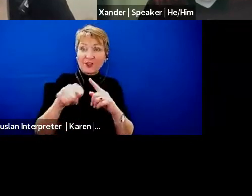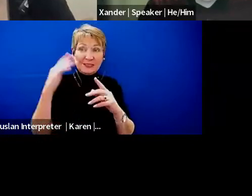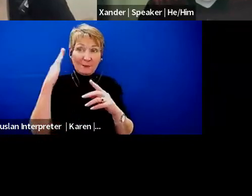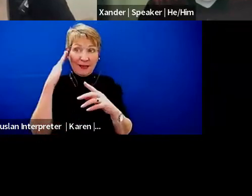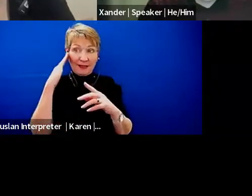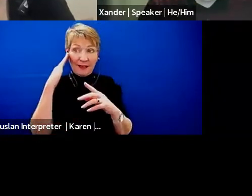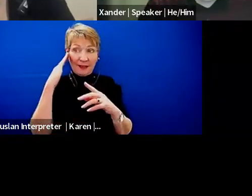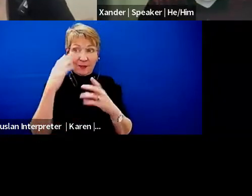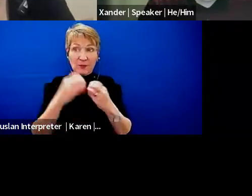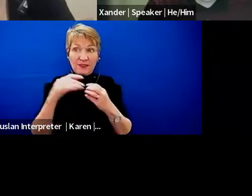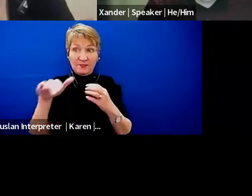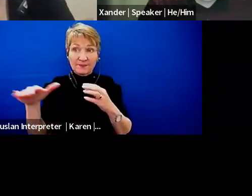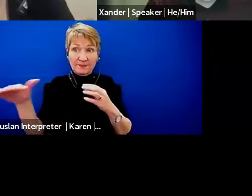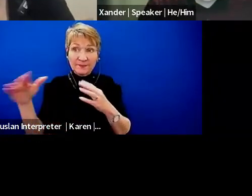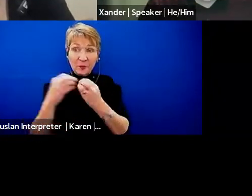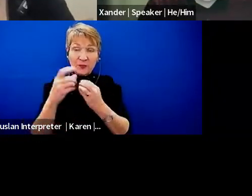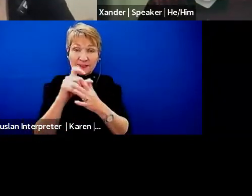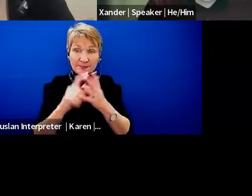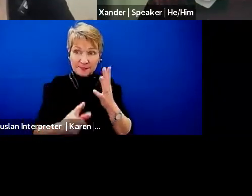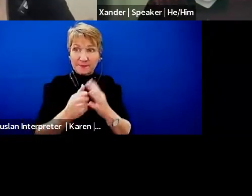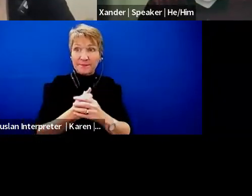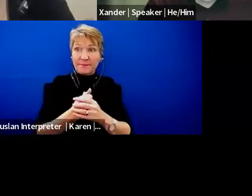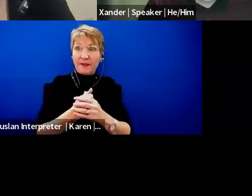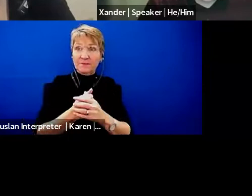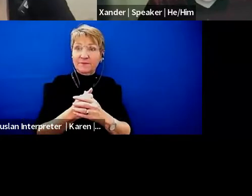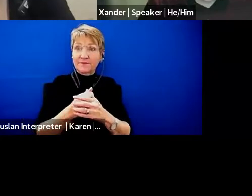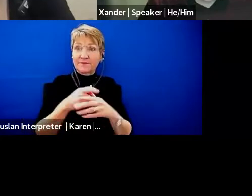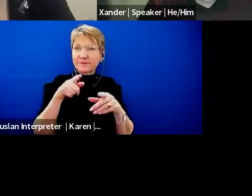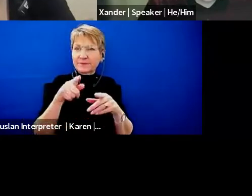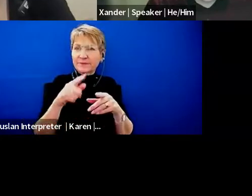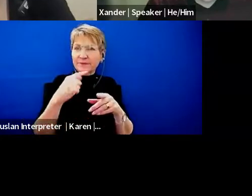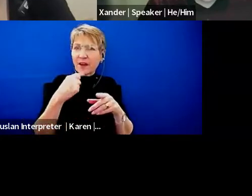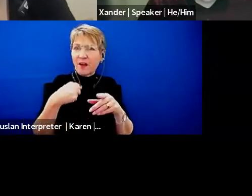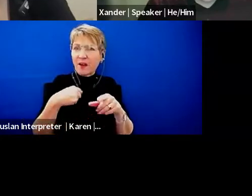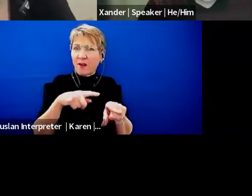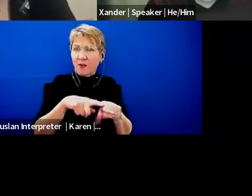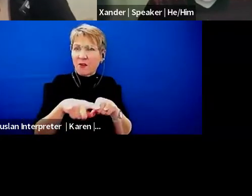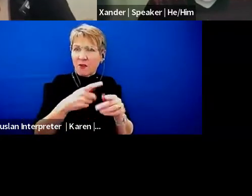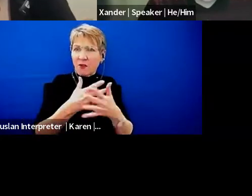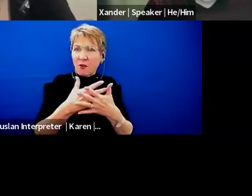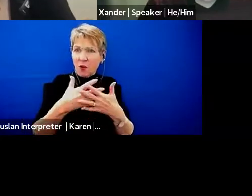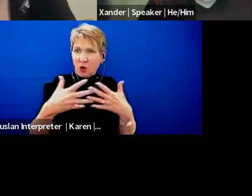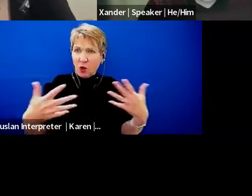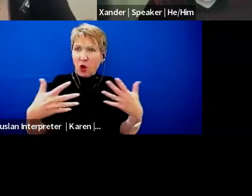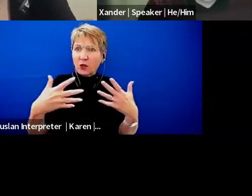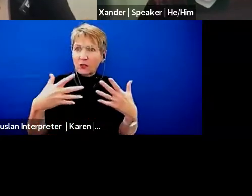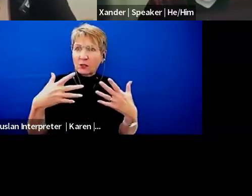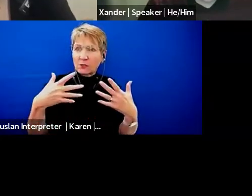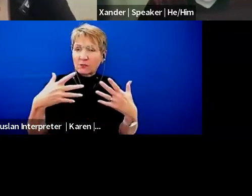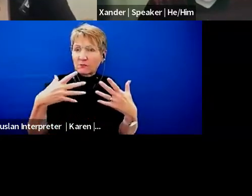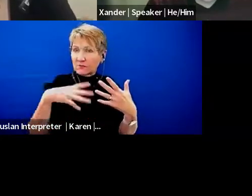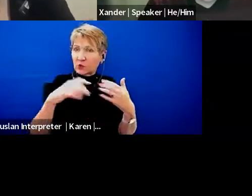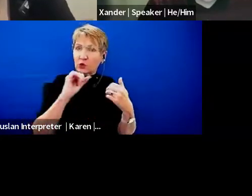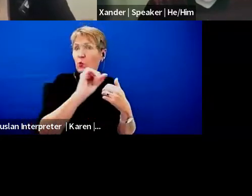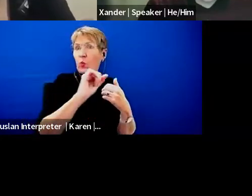parents empowered you to self-advocate and ask for help when you needed it. I've been thinking about how we might level that down in the early childhood setting or adapt